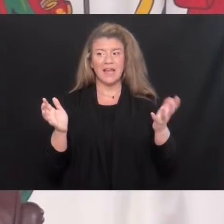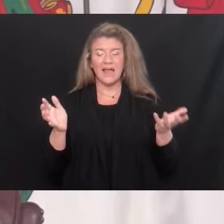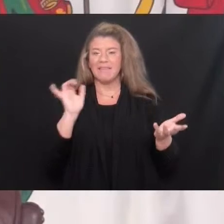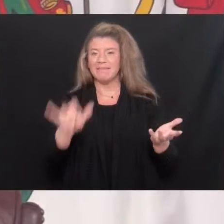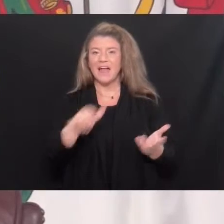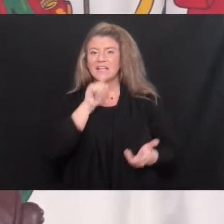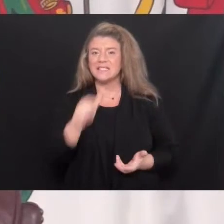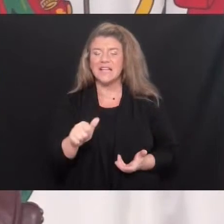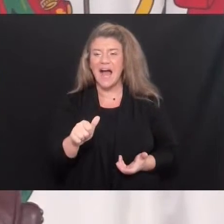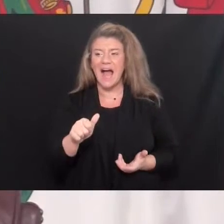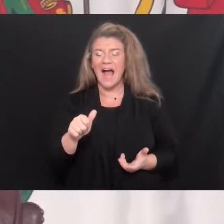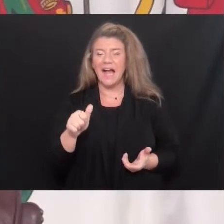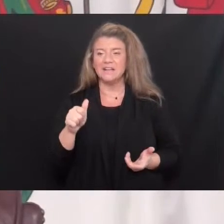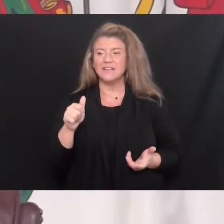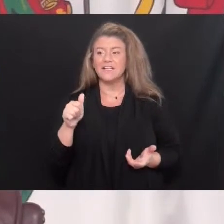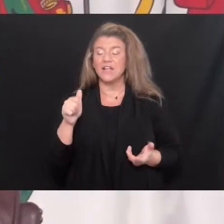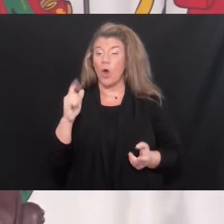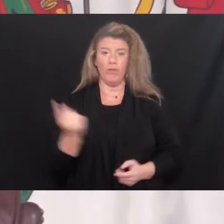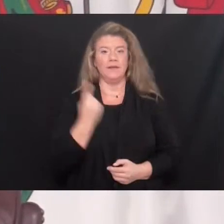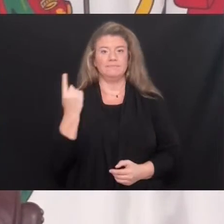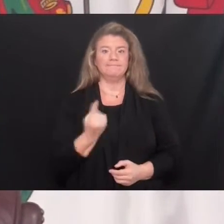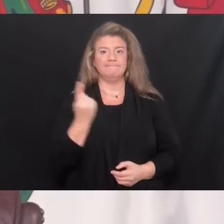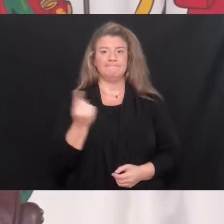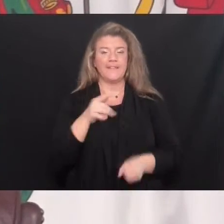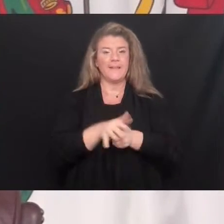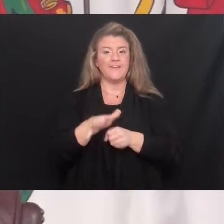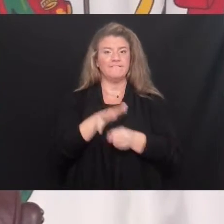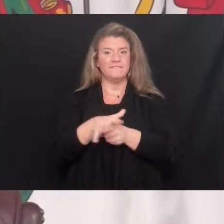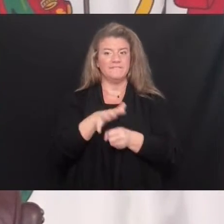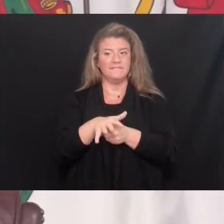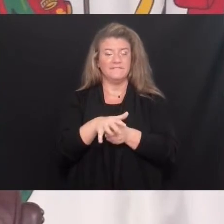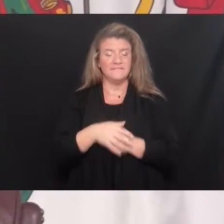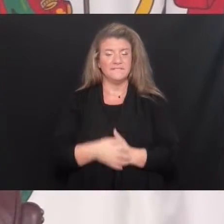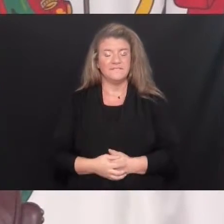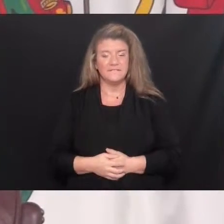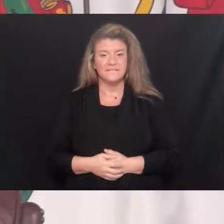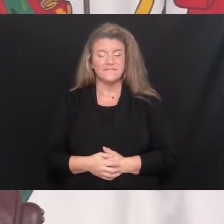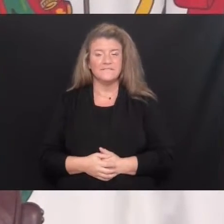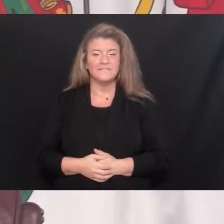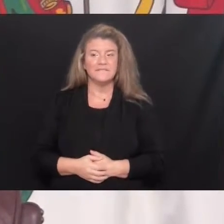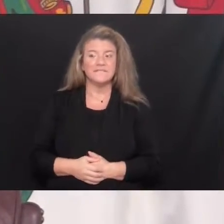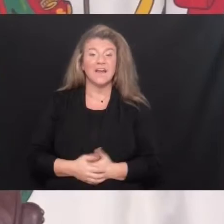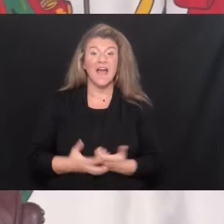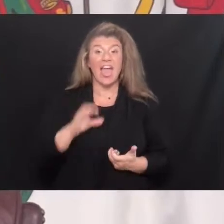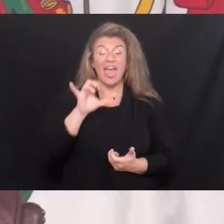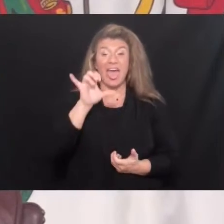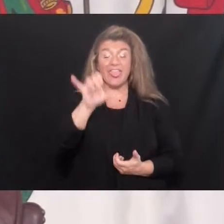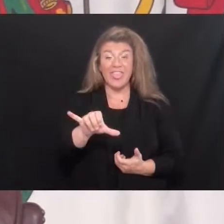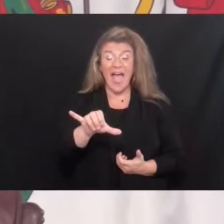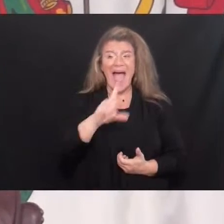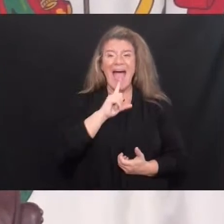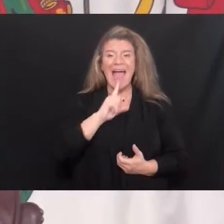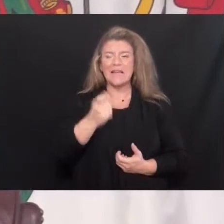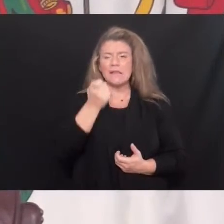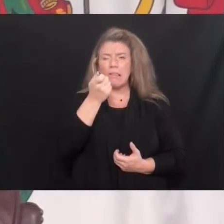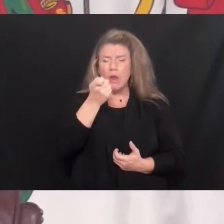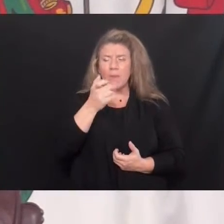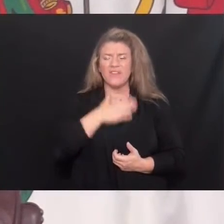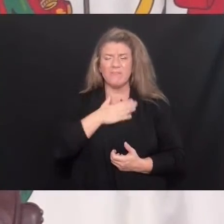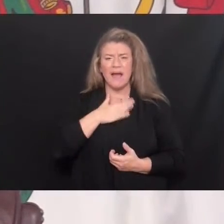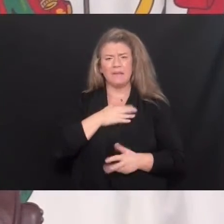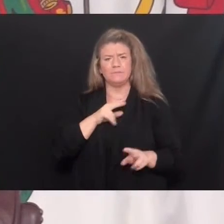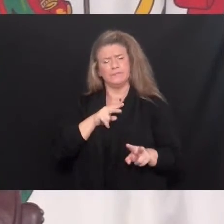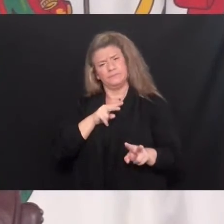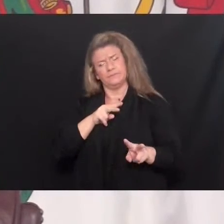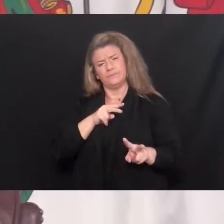not the end-all, do-all. And so, that is the hesitancy with me